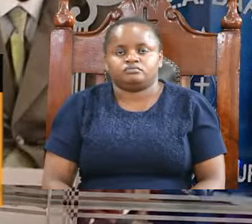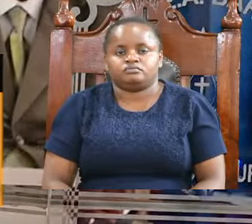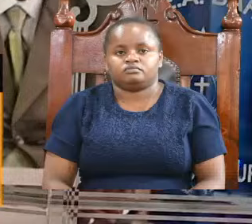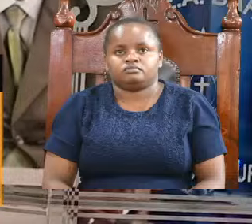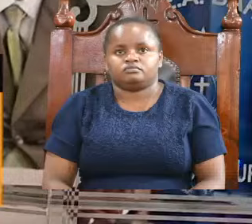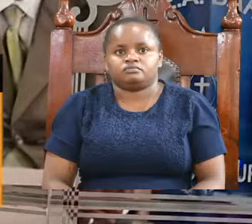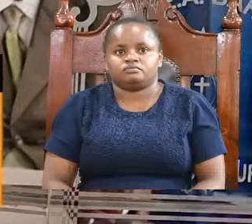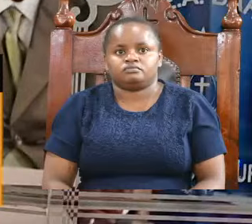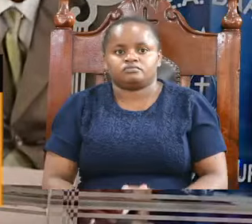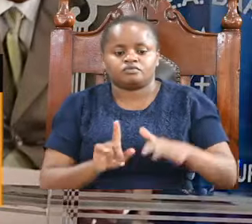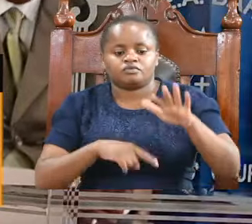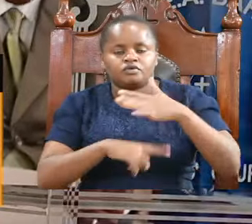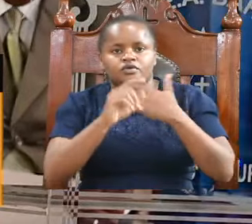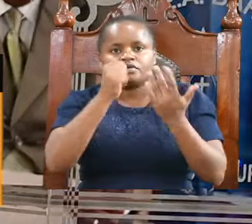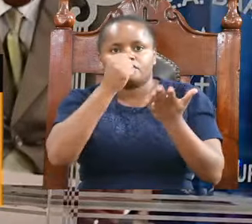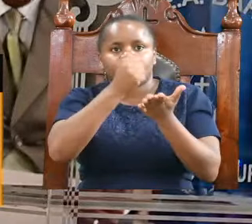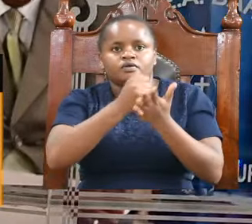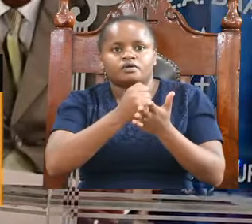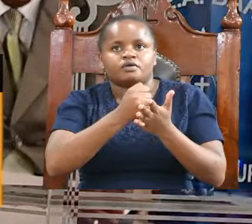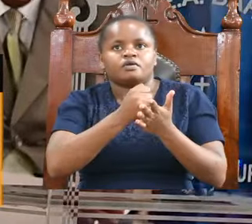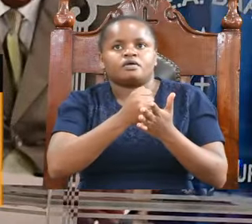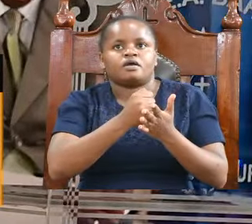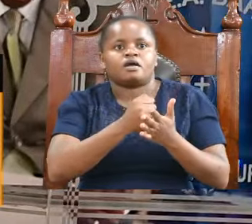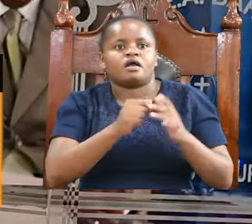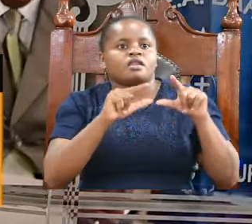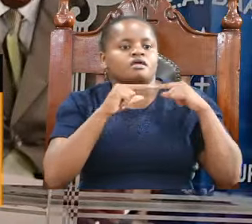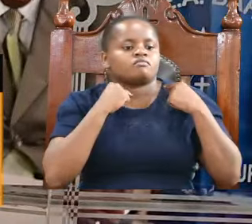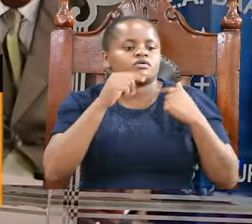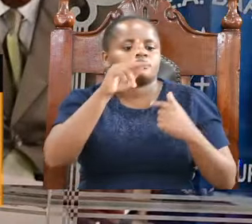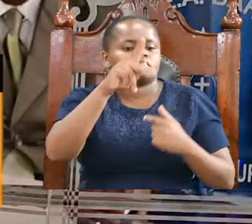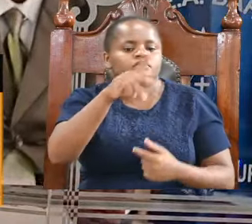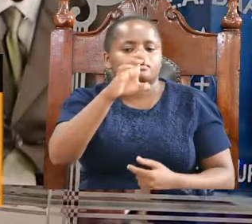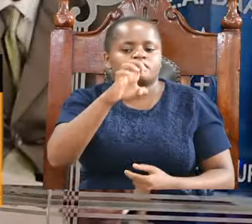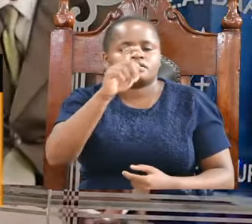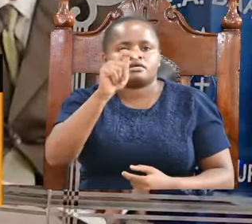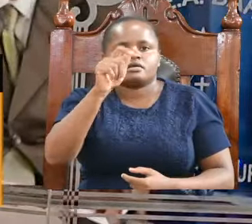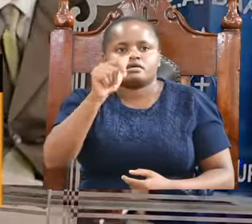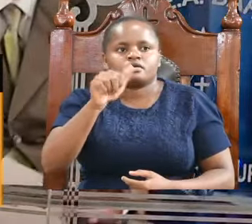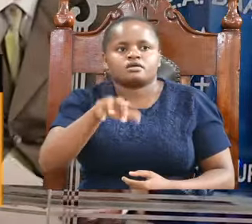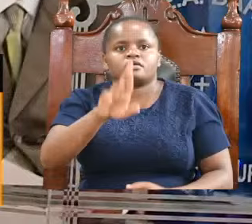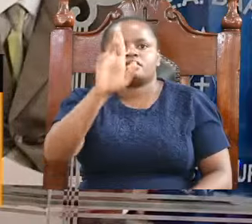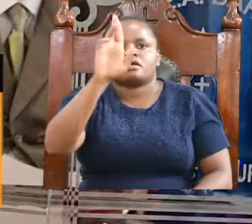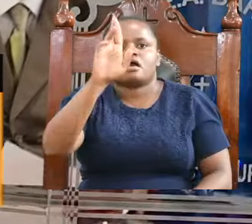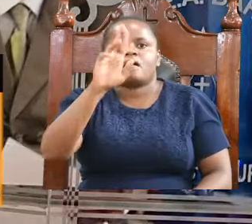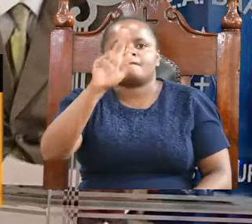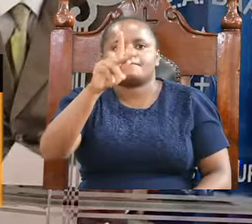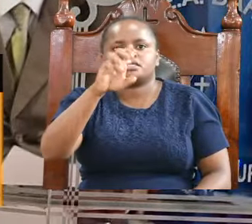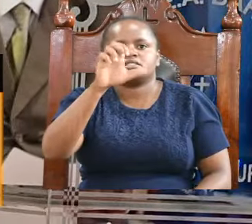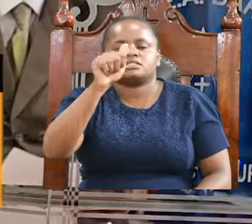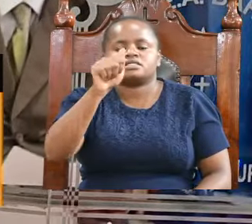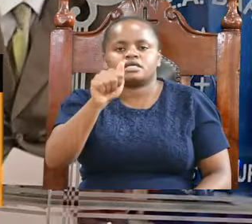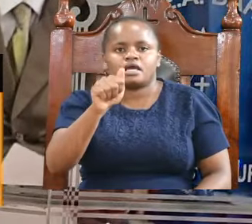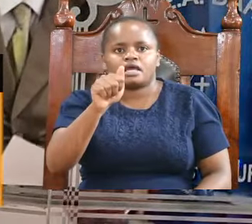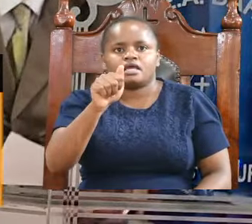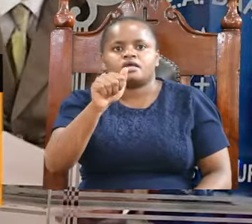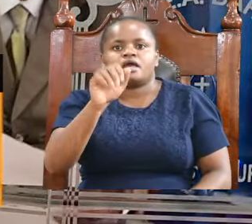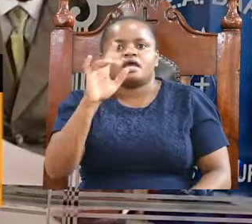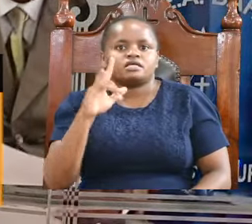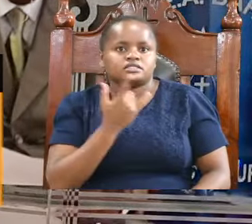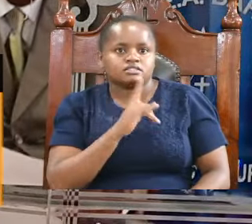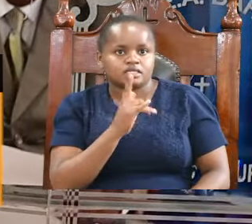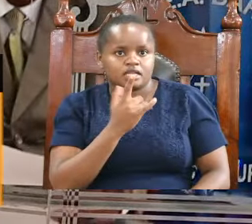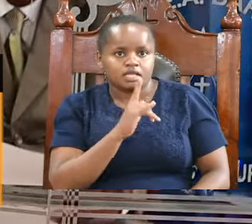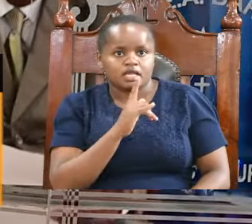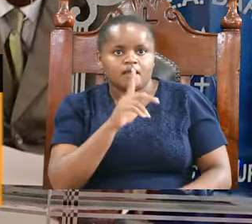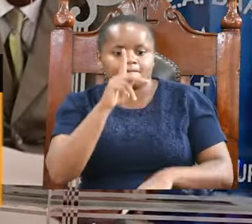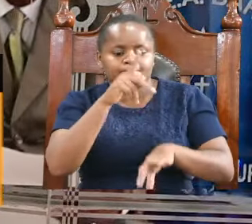Edict for the induction of Reverend Peter Jeroge Kariuki at PCA ECD Parish on 28th